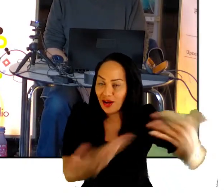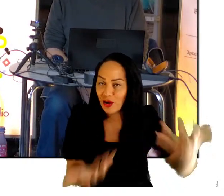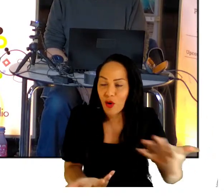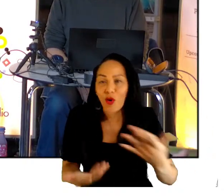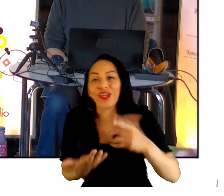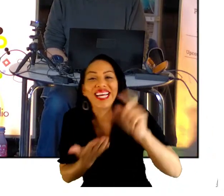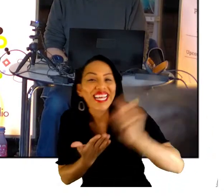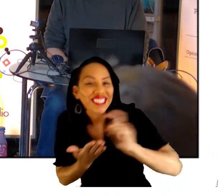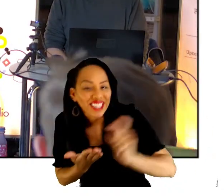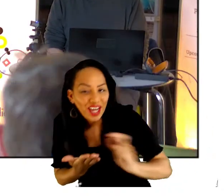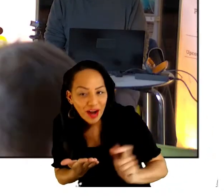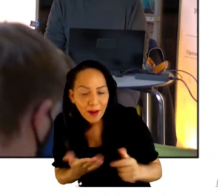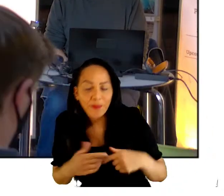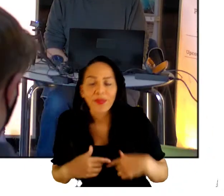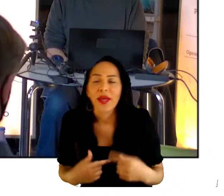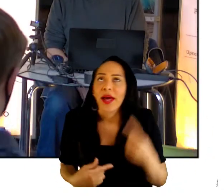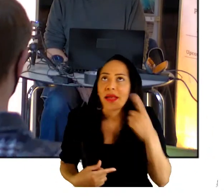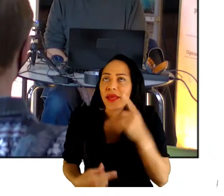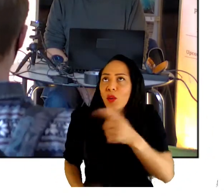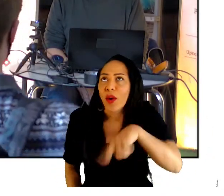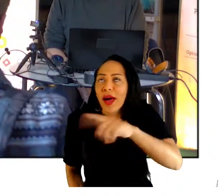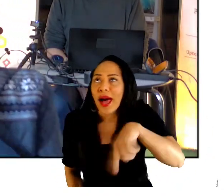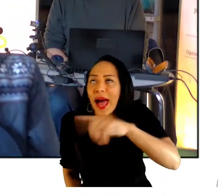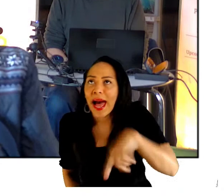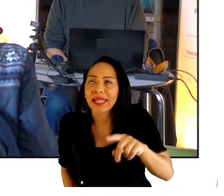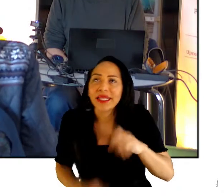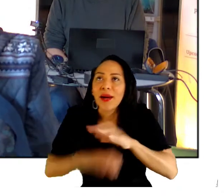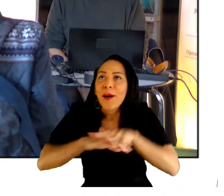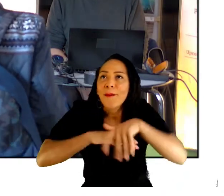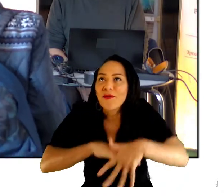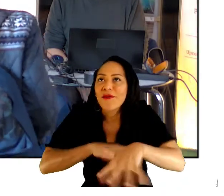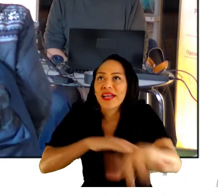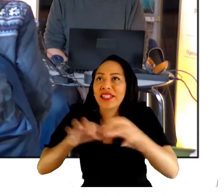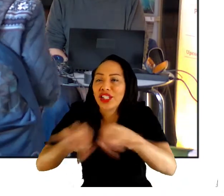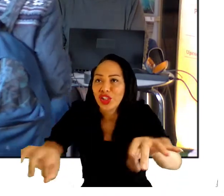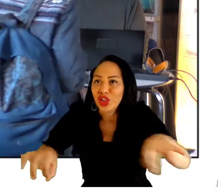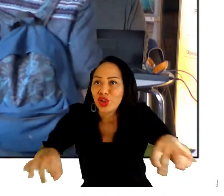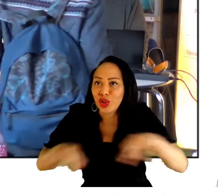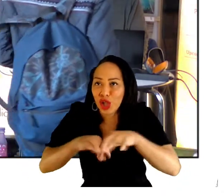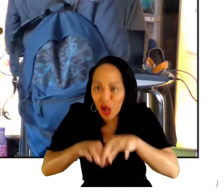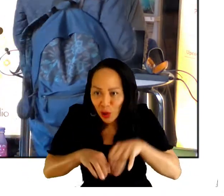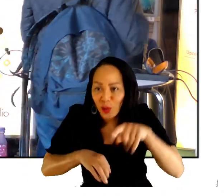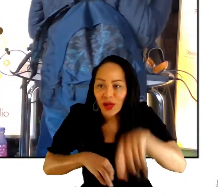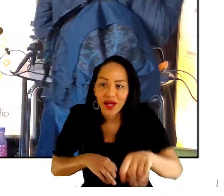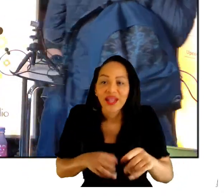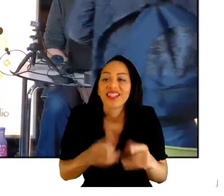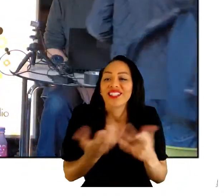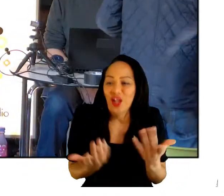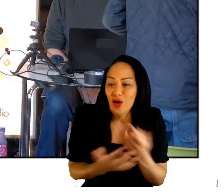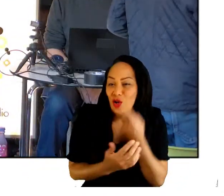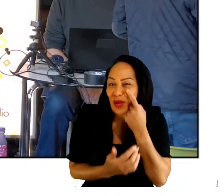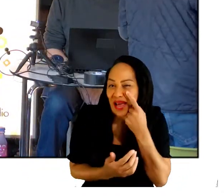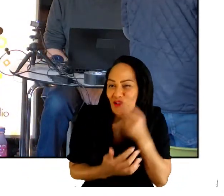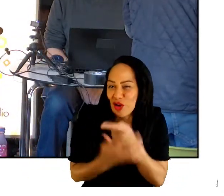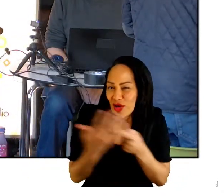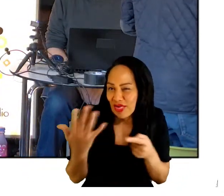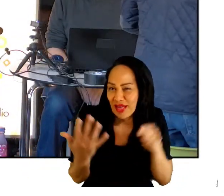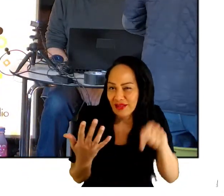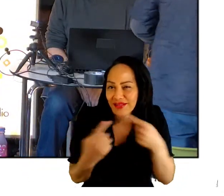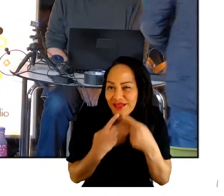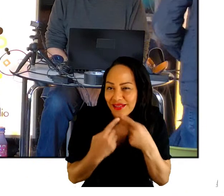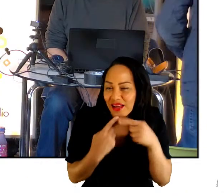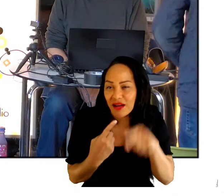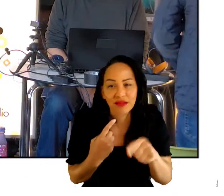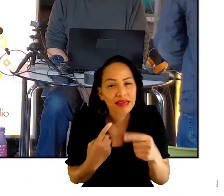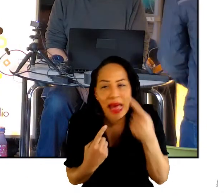we are at Pervasive Media Studio at mastodon.social on Mastodon these days. So, take your pick